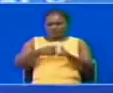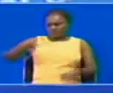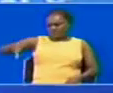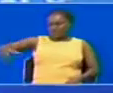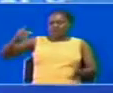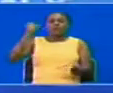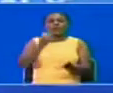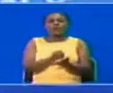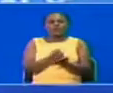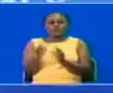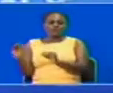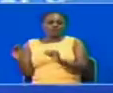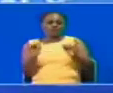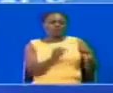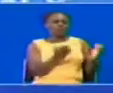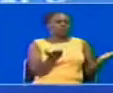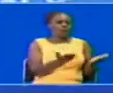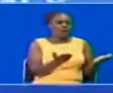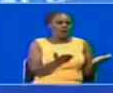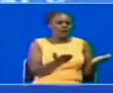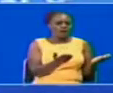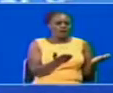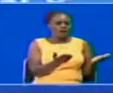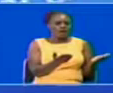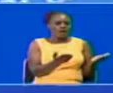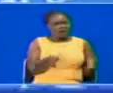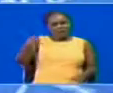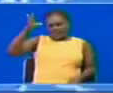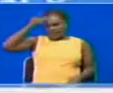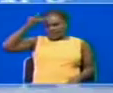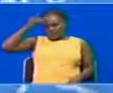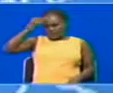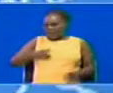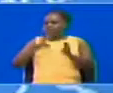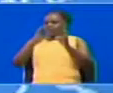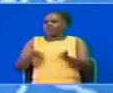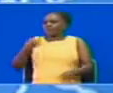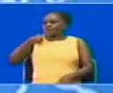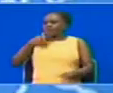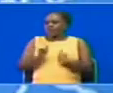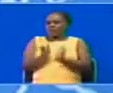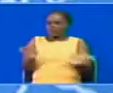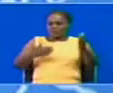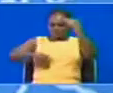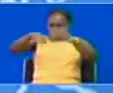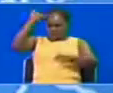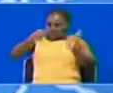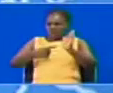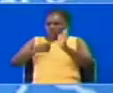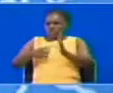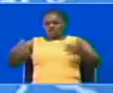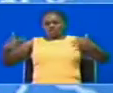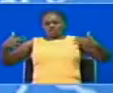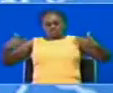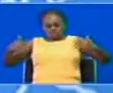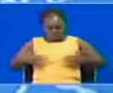Centre studios. Let's cross over quick and take a look at matters education. A new report on public universities has revealed shocking